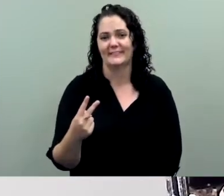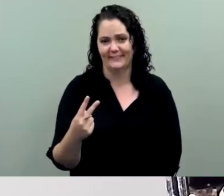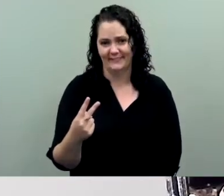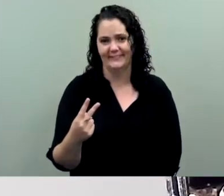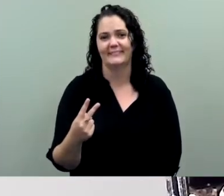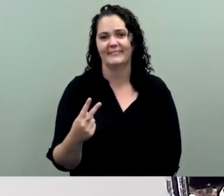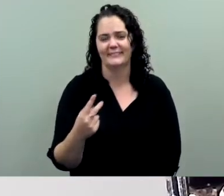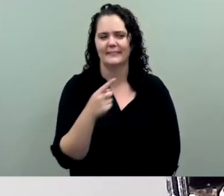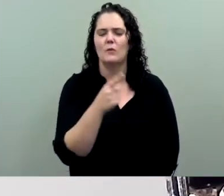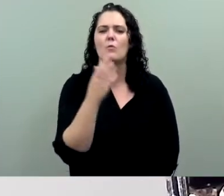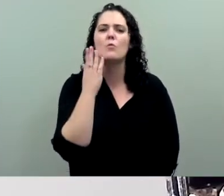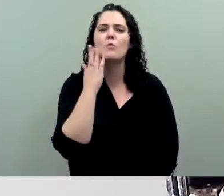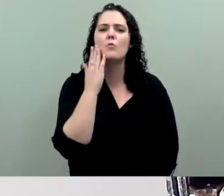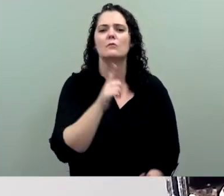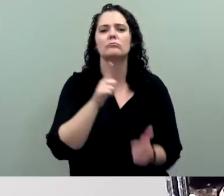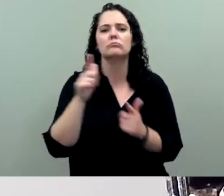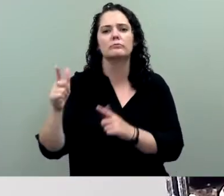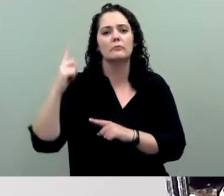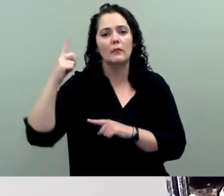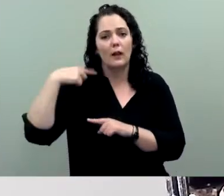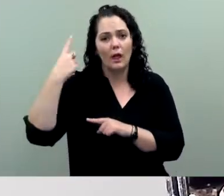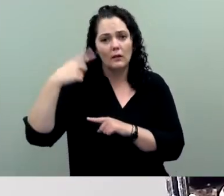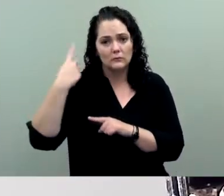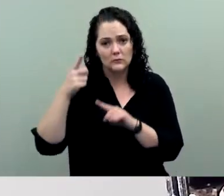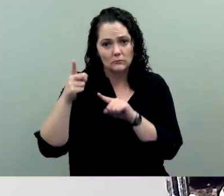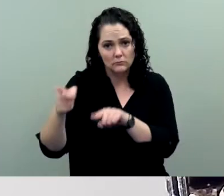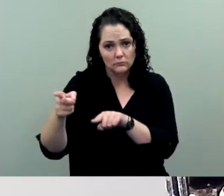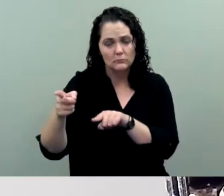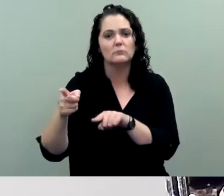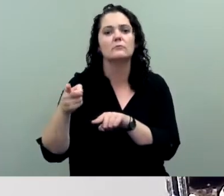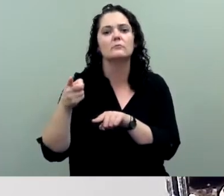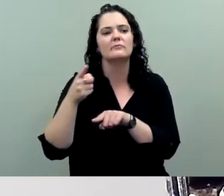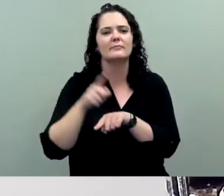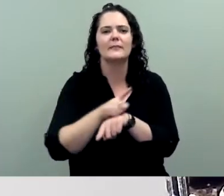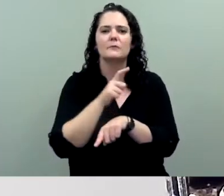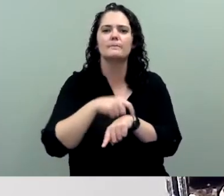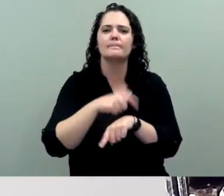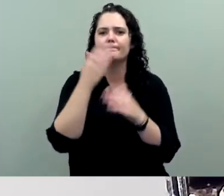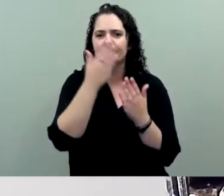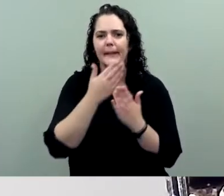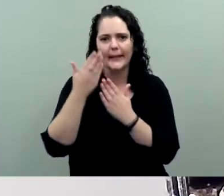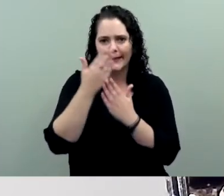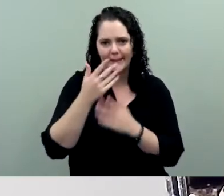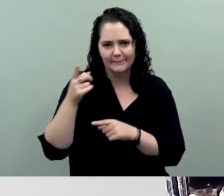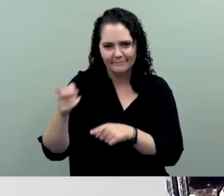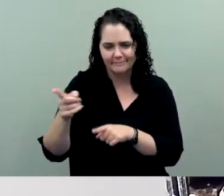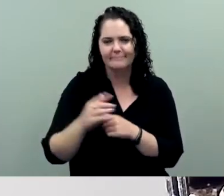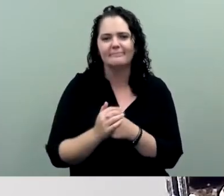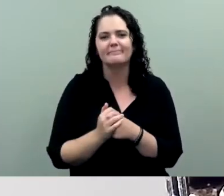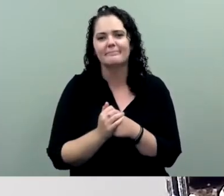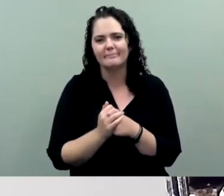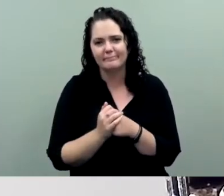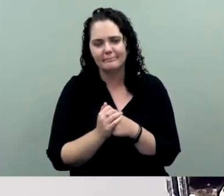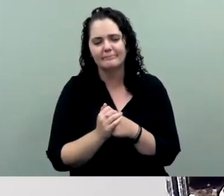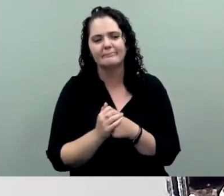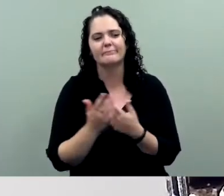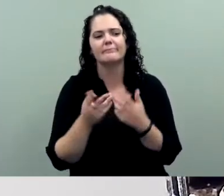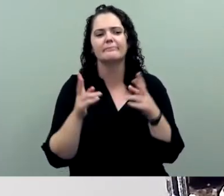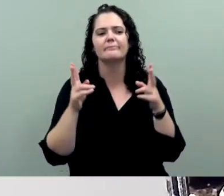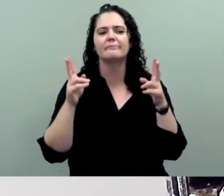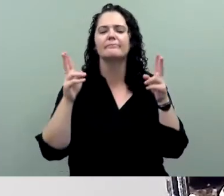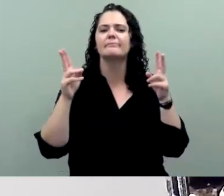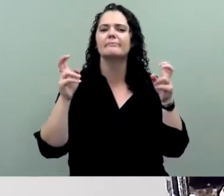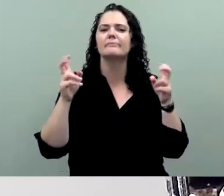she was in London, and while she was studying there. And you'll see the title of the work